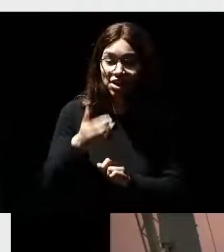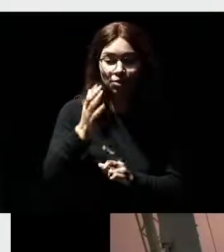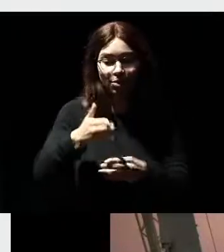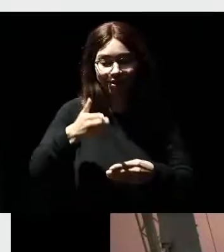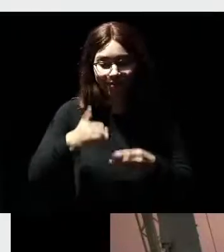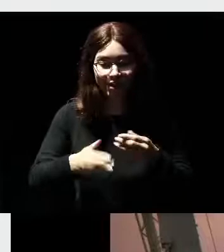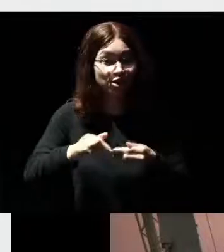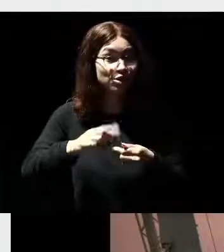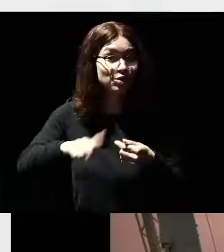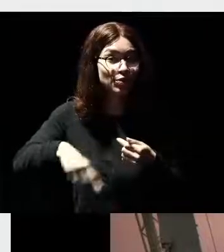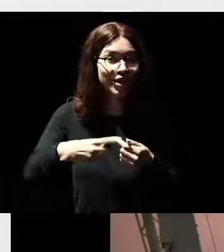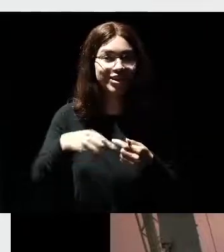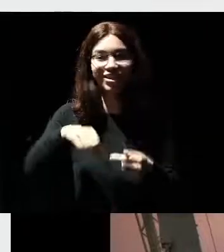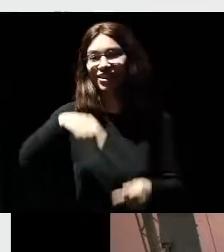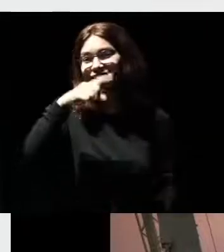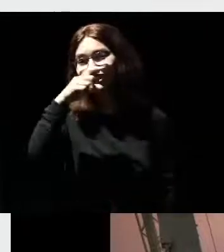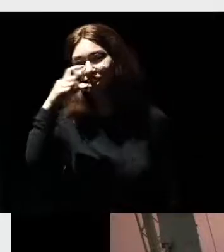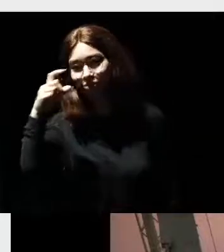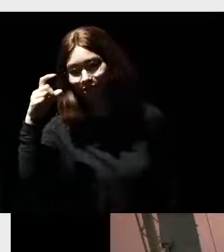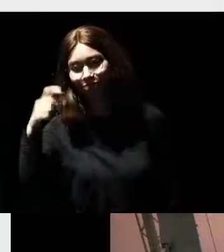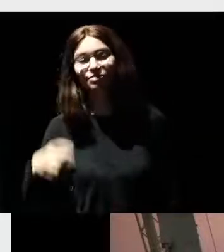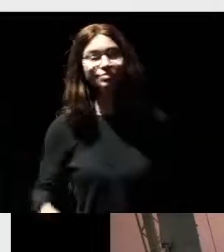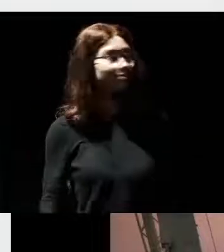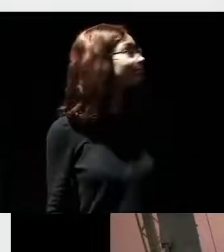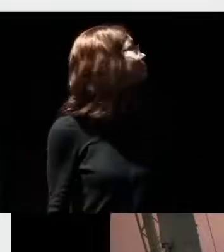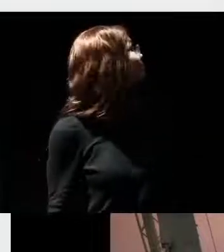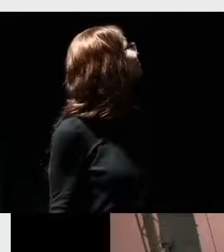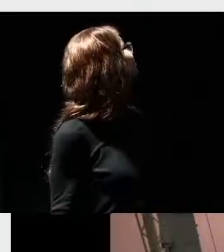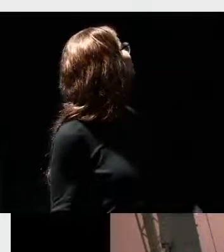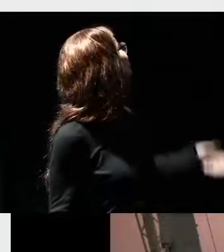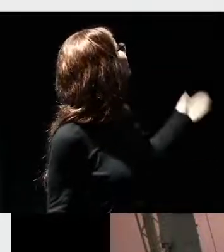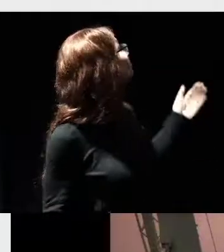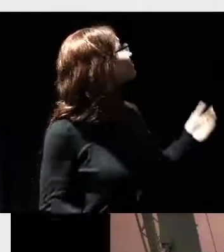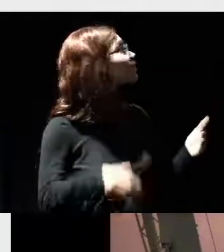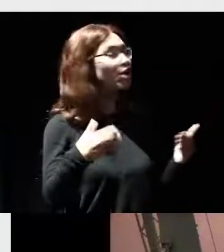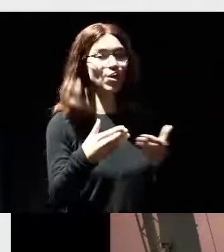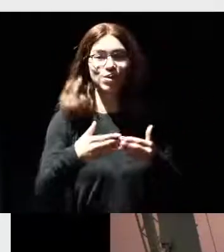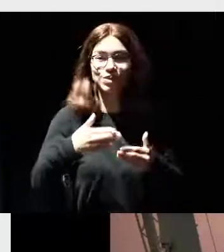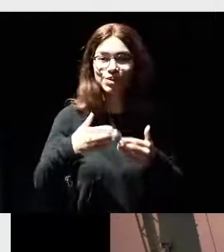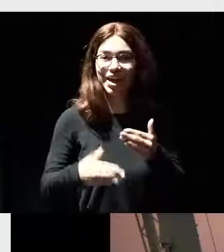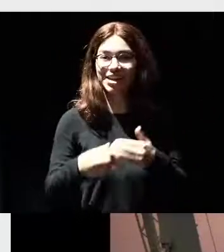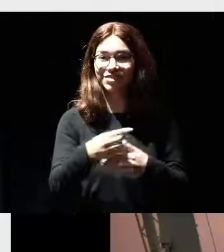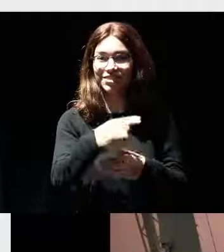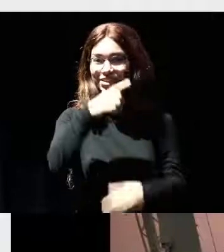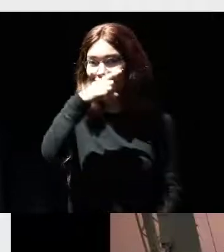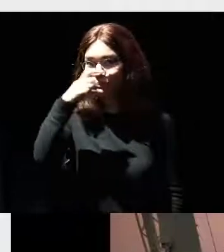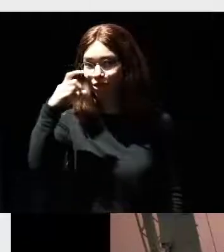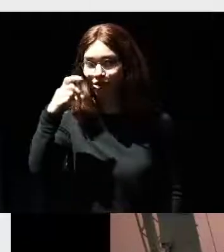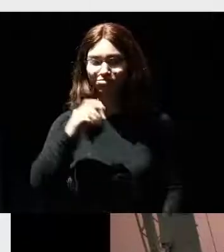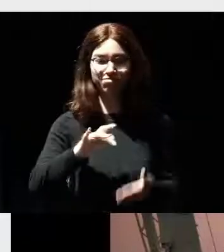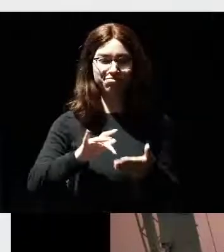finished in this summer, middle to the end of the summer, and